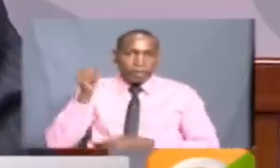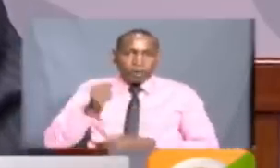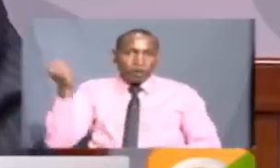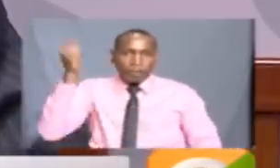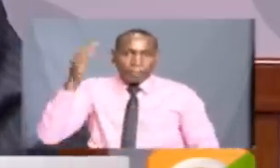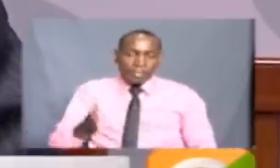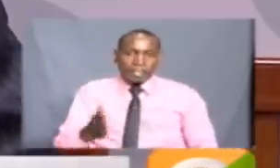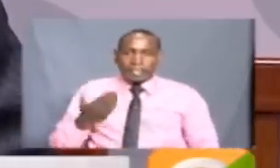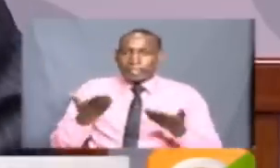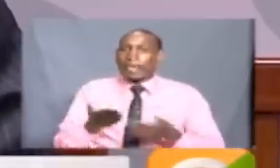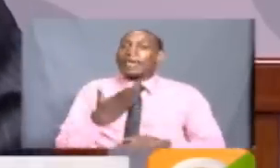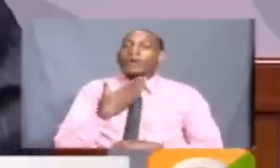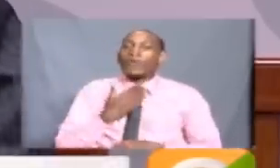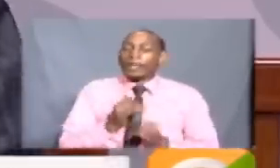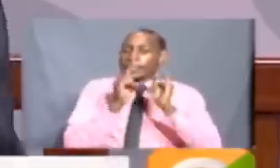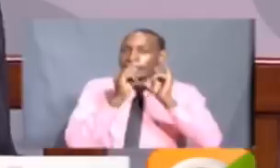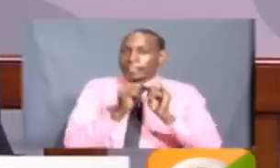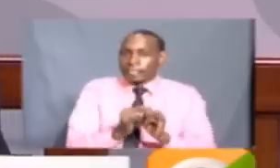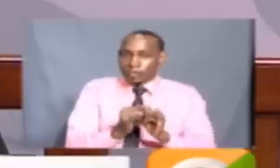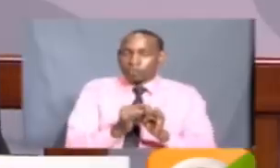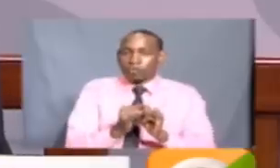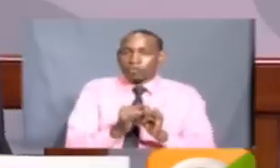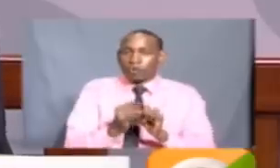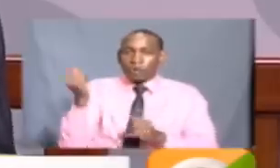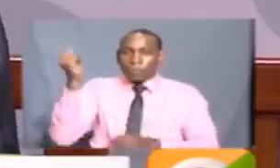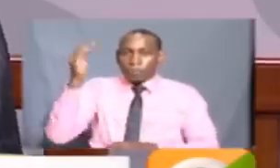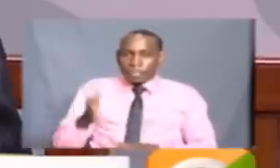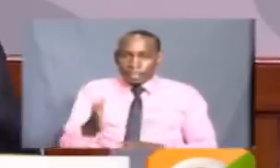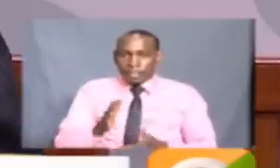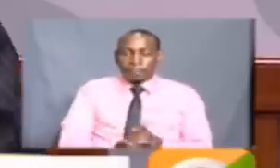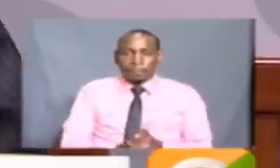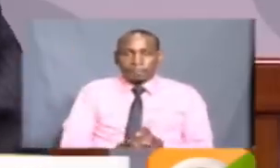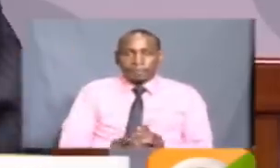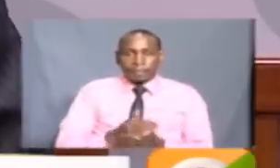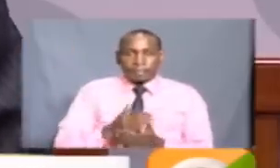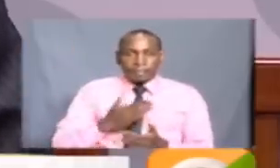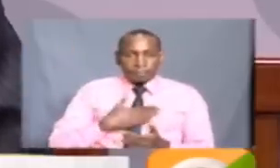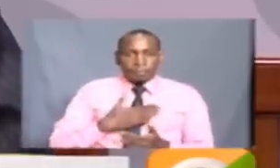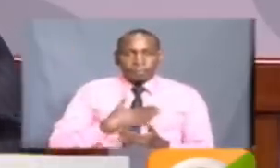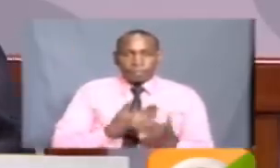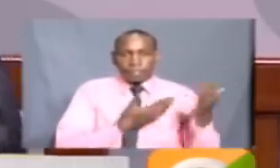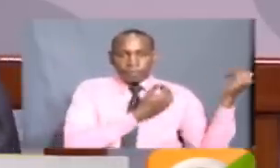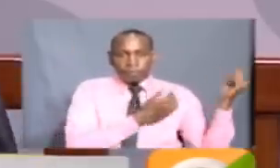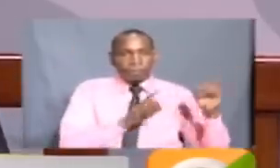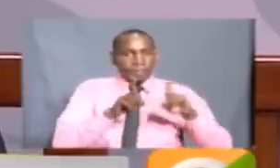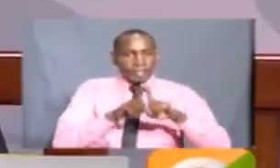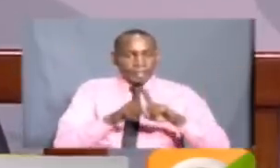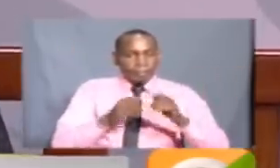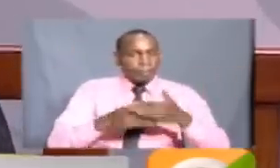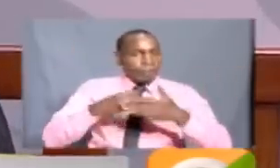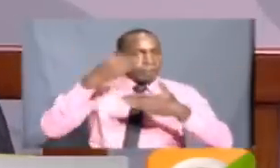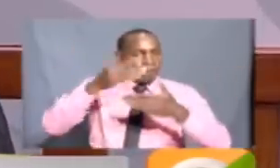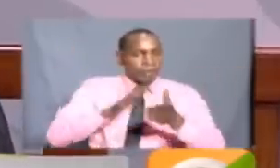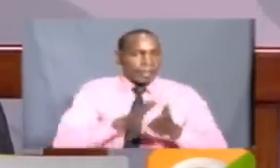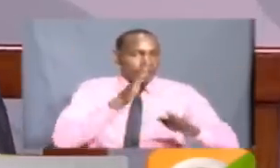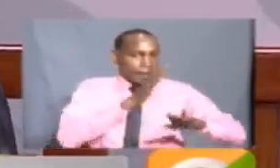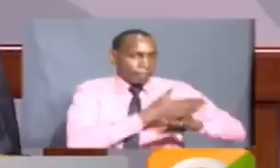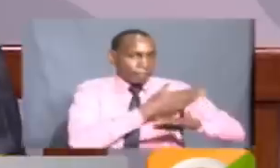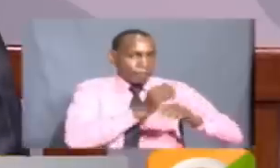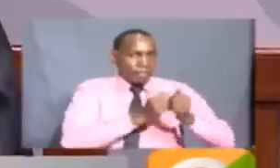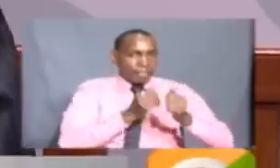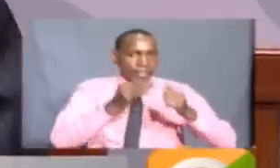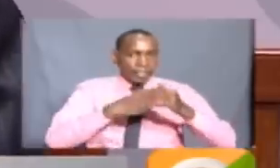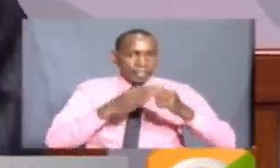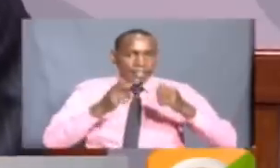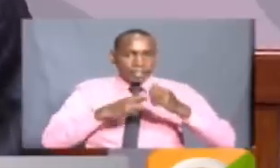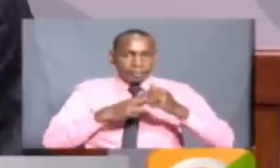and that they want a new generation. And I look forward to that There was a music played in the 1970s called